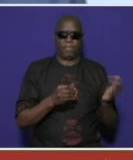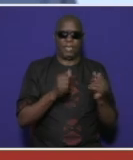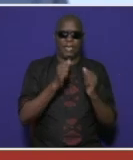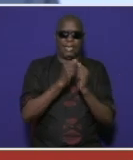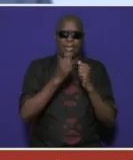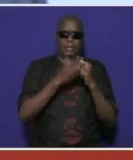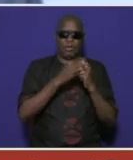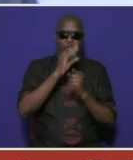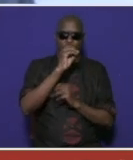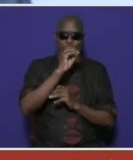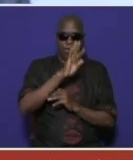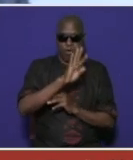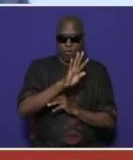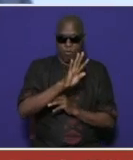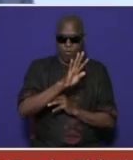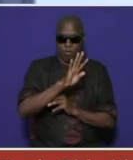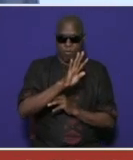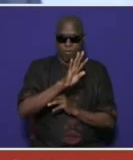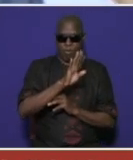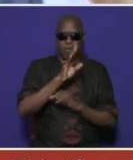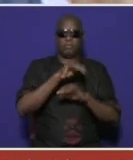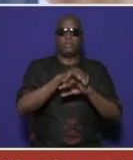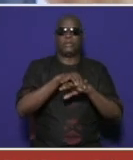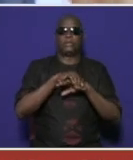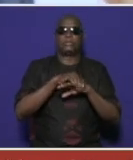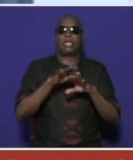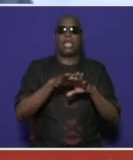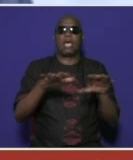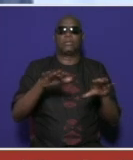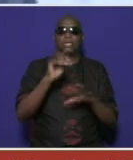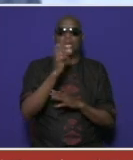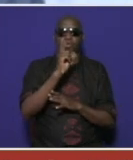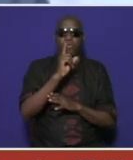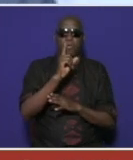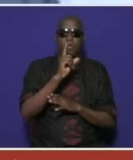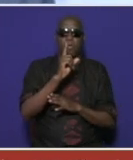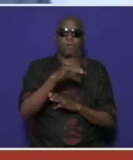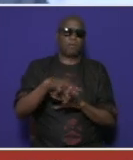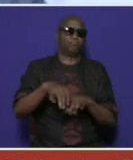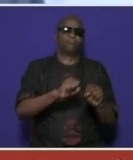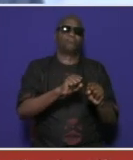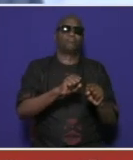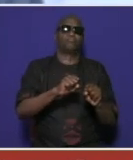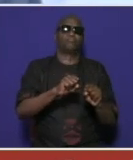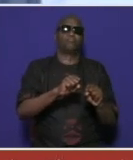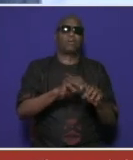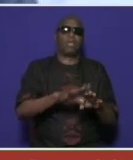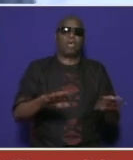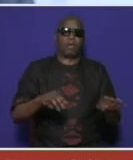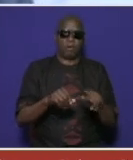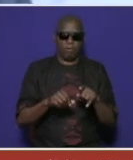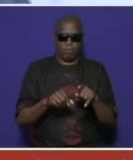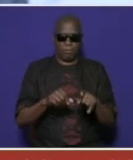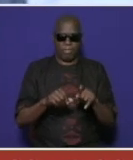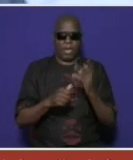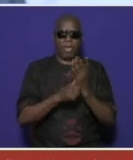1904, the British lands in Nairobi acquires the land now called the Kirima